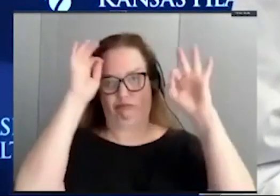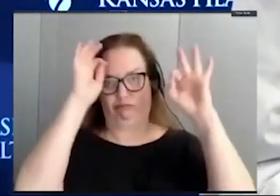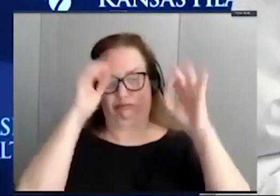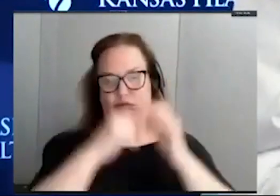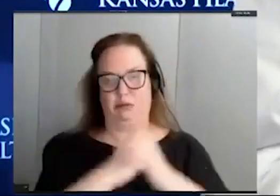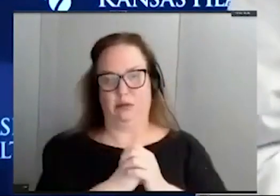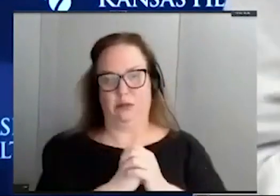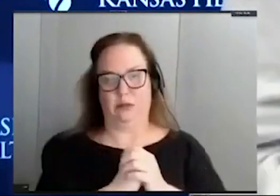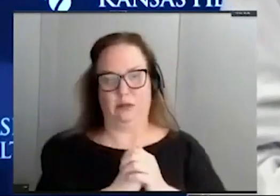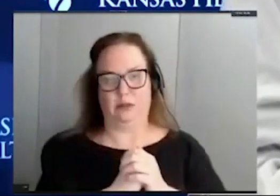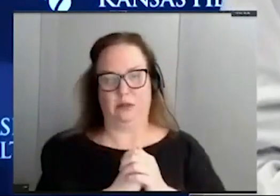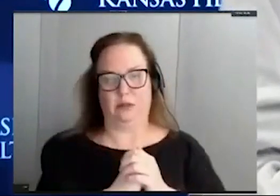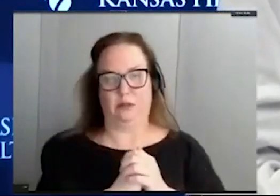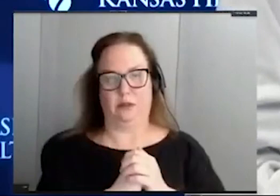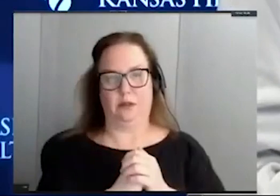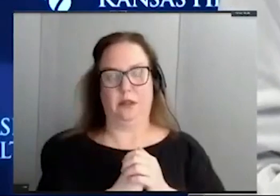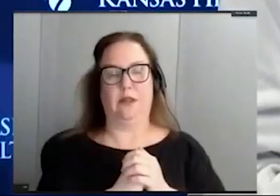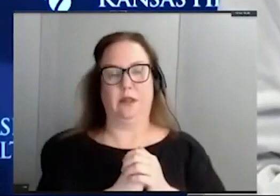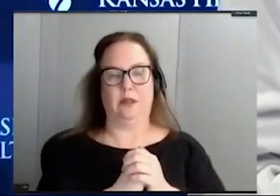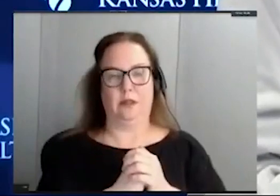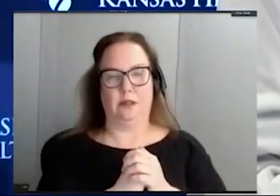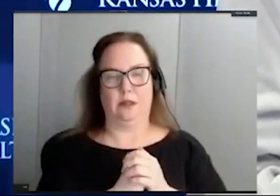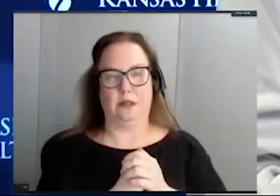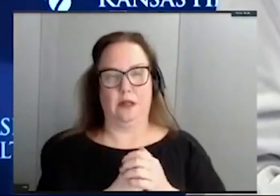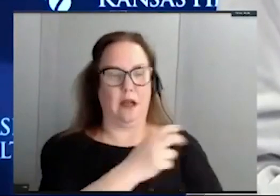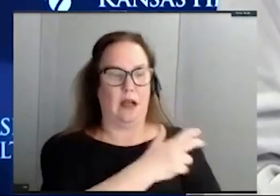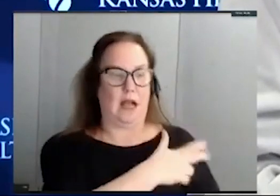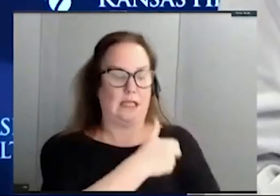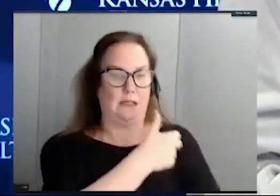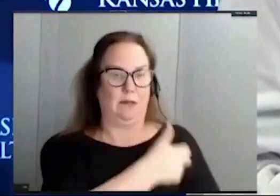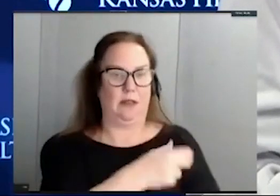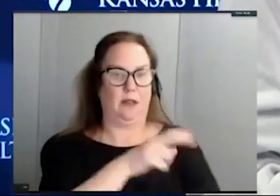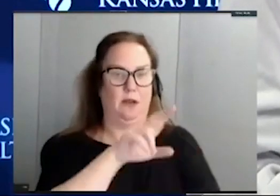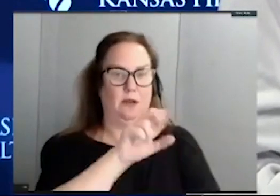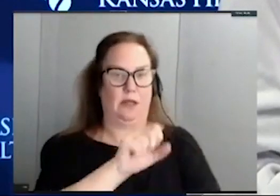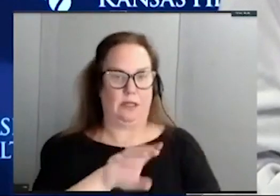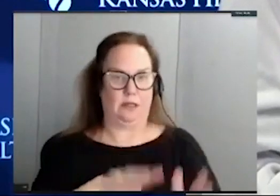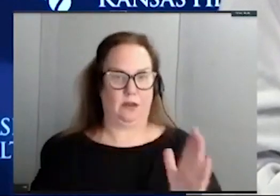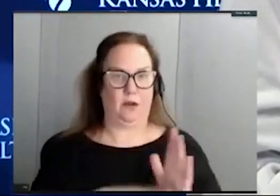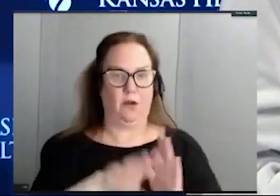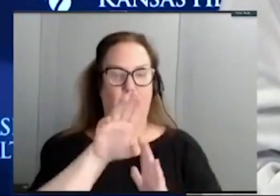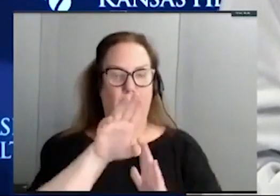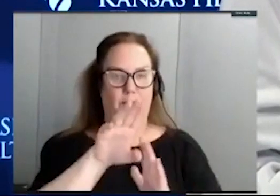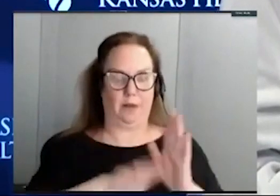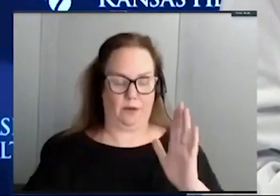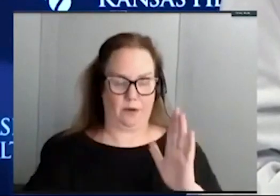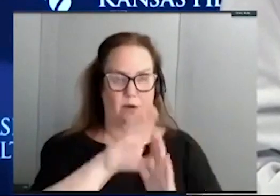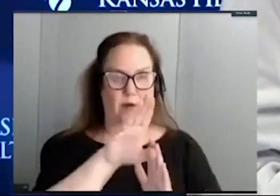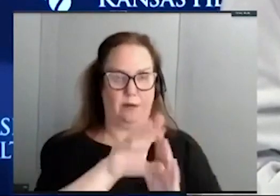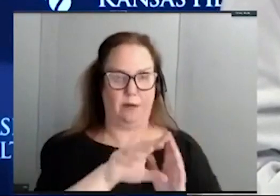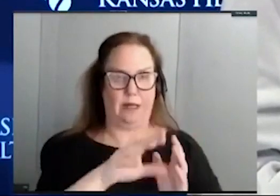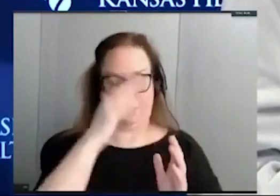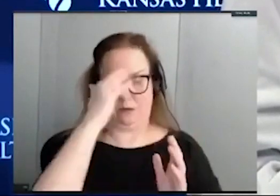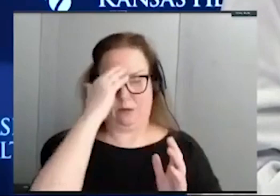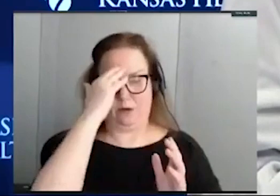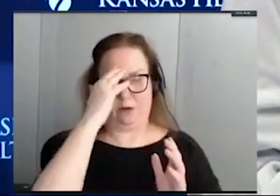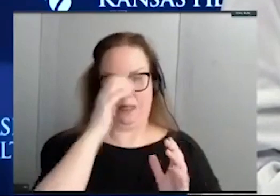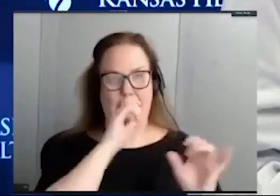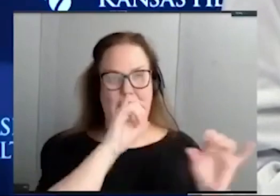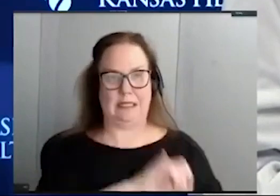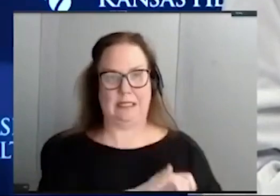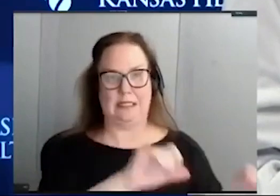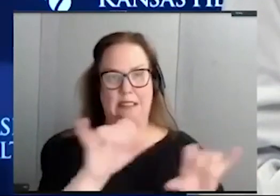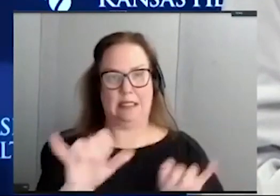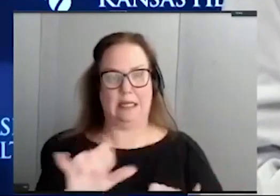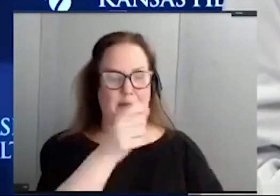folks like? Here's what we do know. Hospitalizations in the U.S. are surging. They are going up, and that's not the same thing as what happened in some of the South